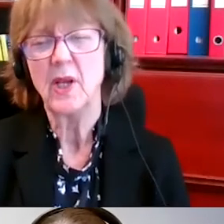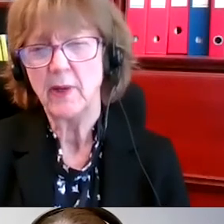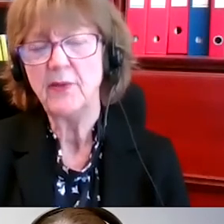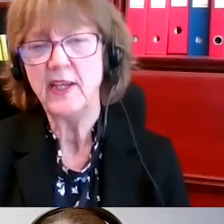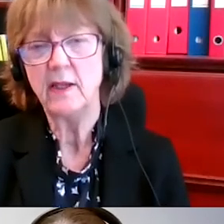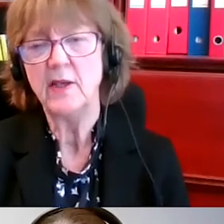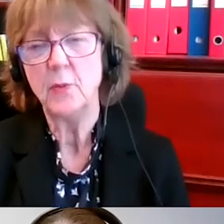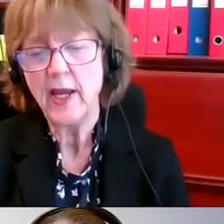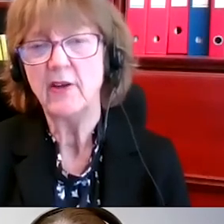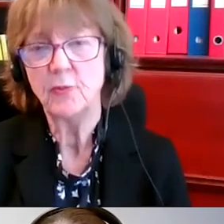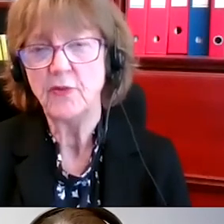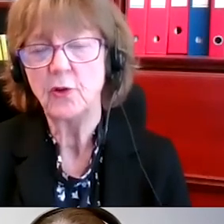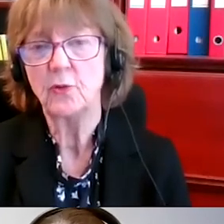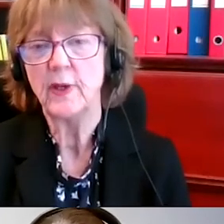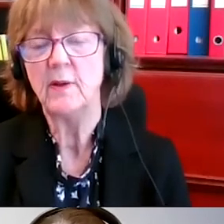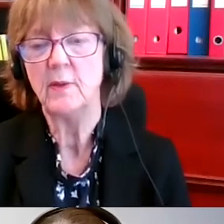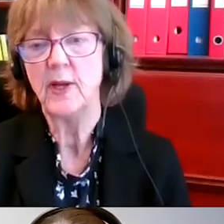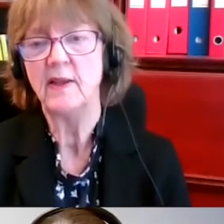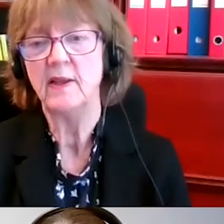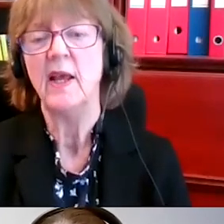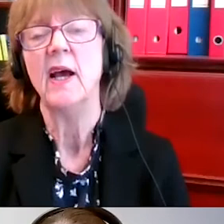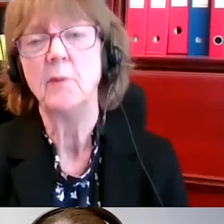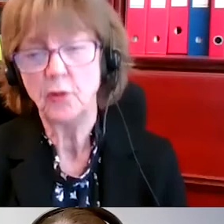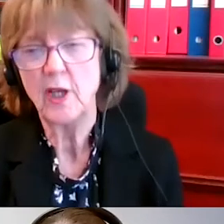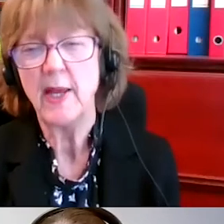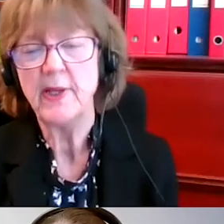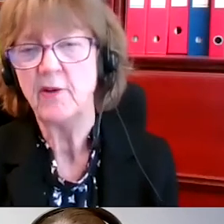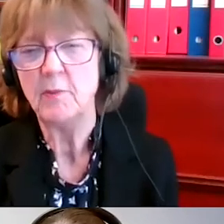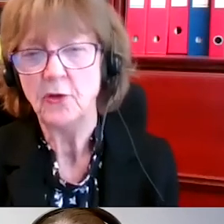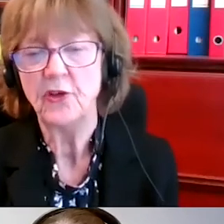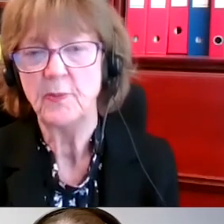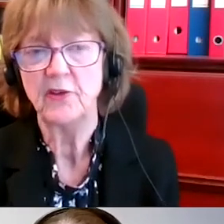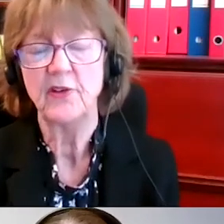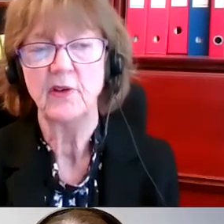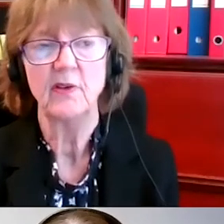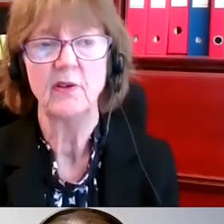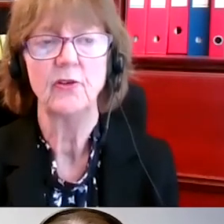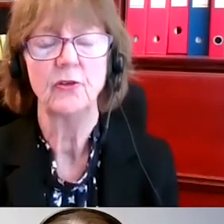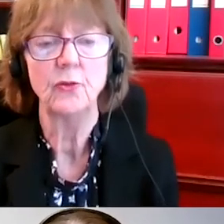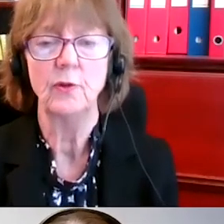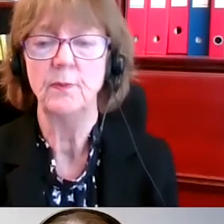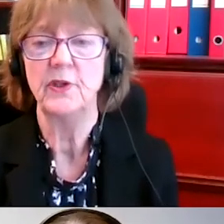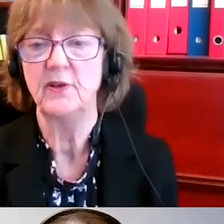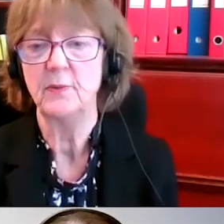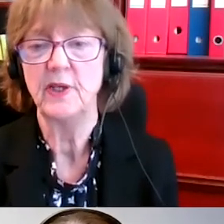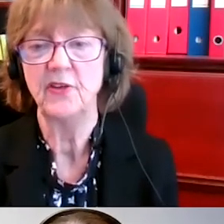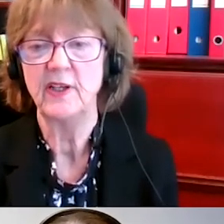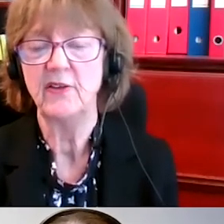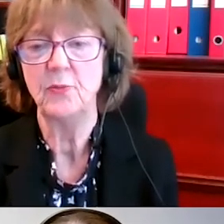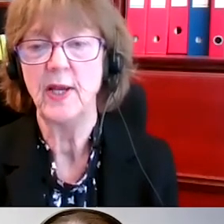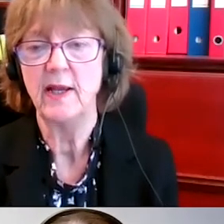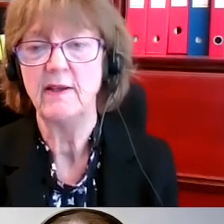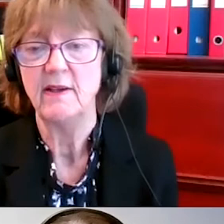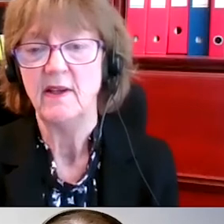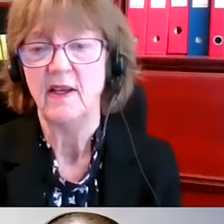Yeah, but I think in a way it's more difficult when I'm talking maybe now most about school, but because that